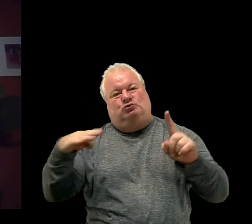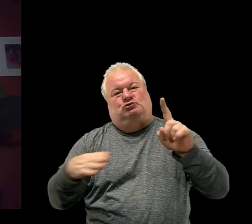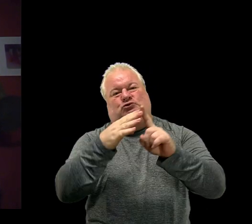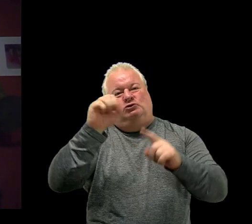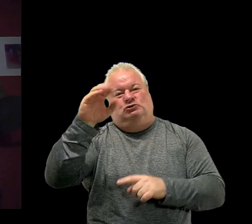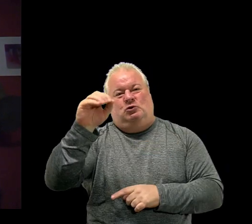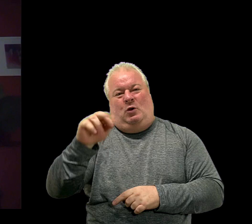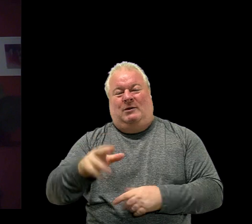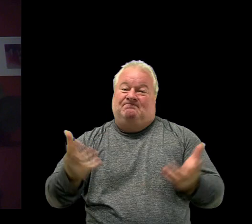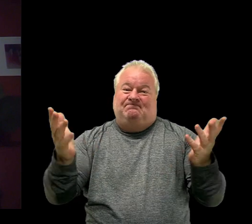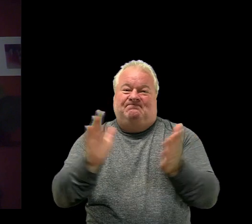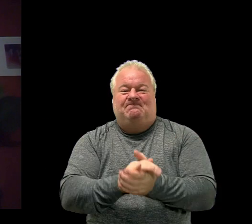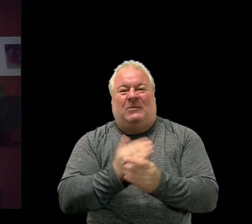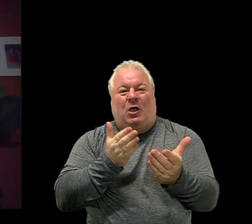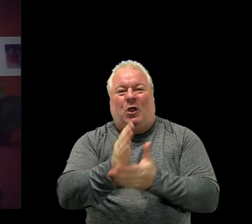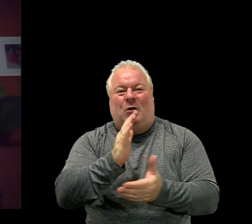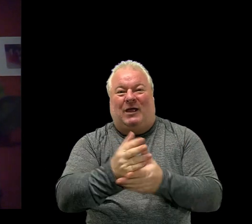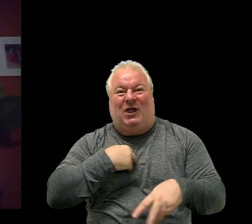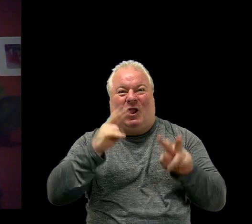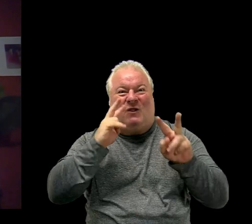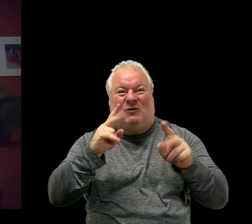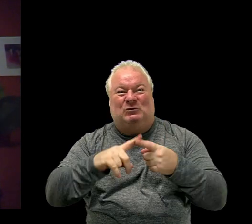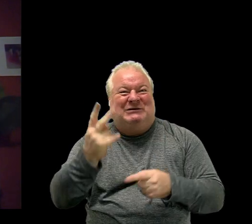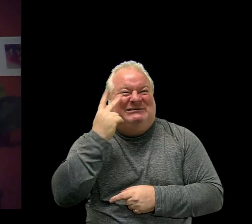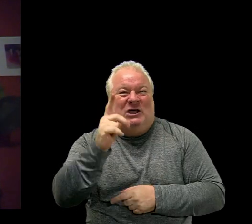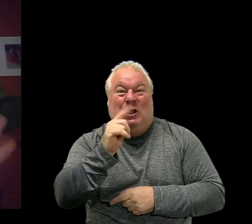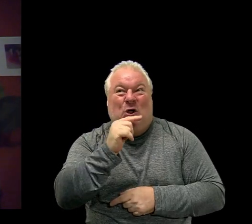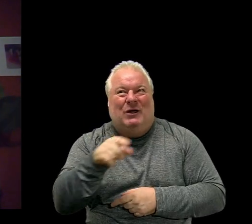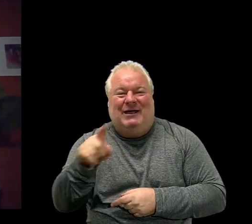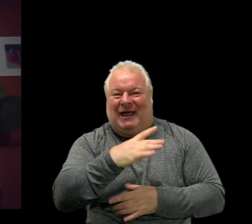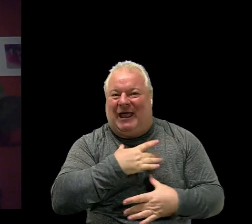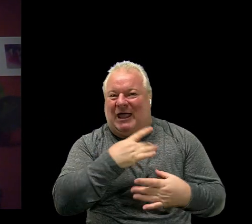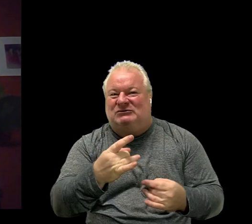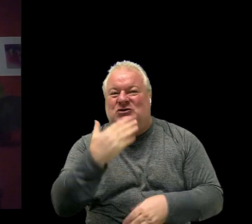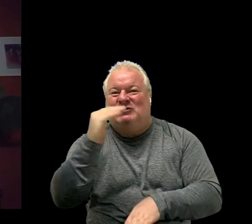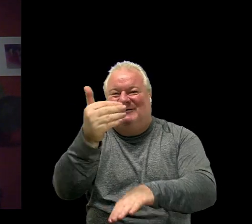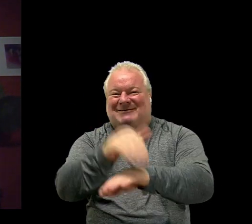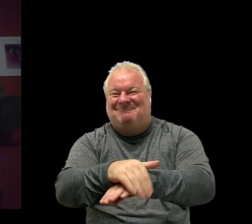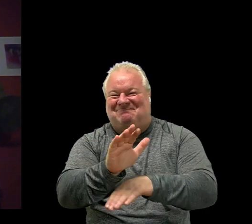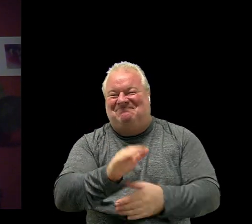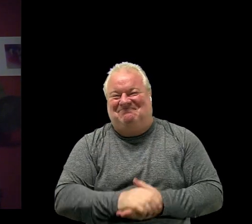All right, everybody, I look forward to seeing who's interested. Good night.